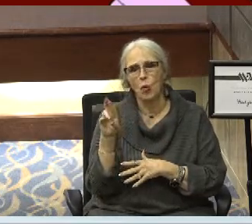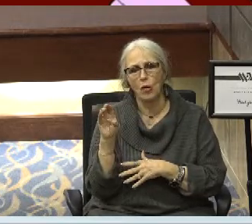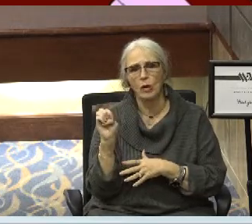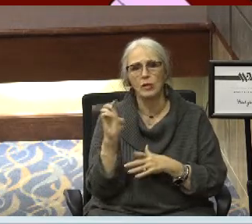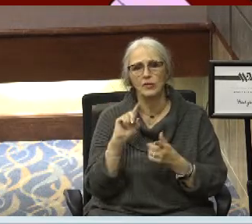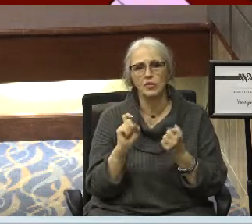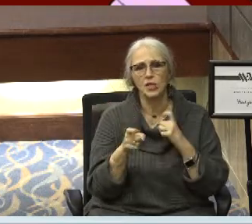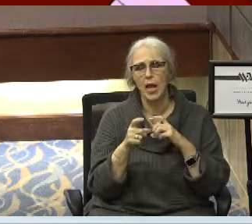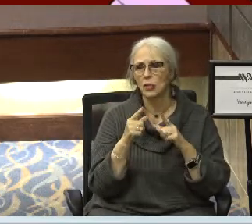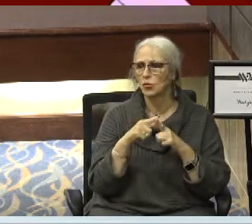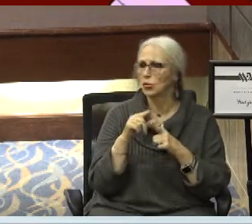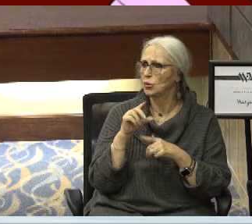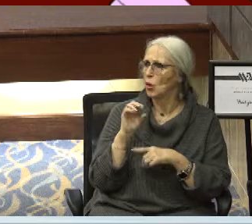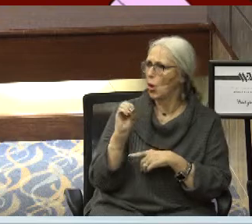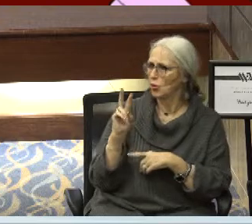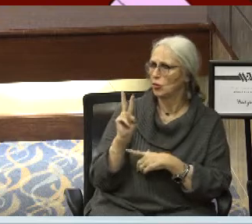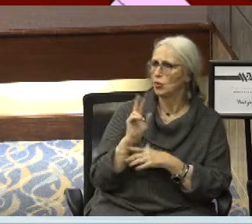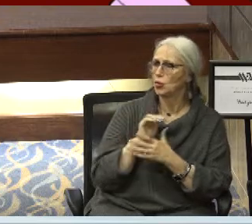O2,